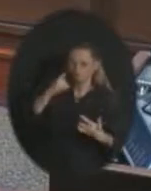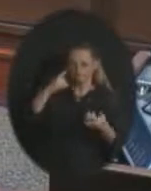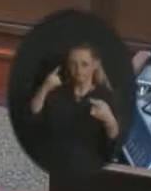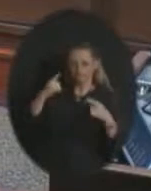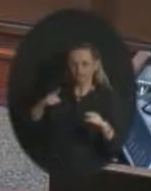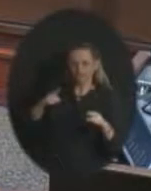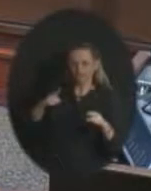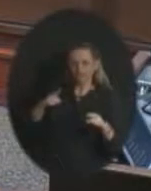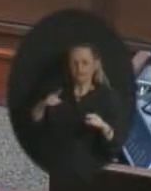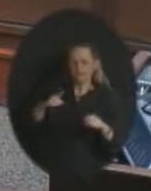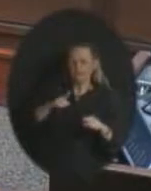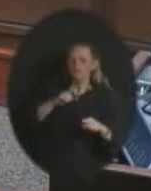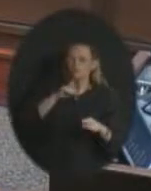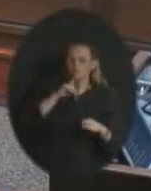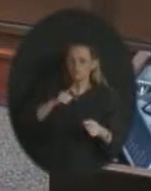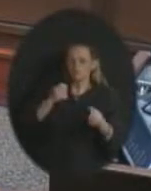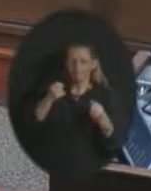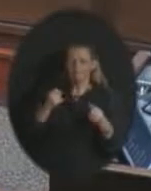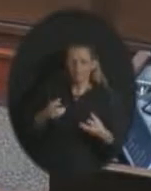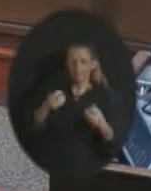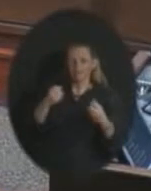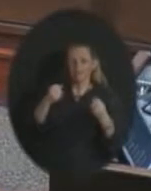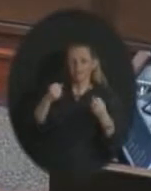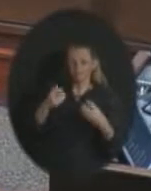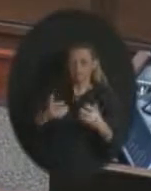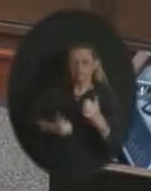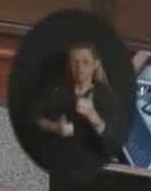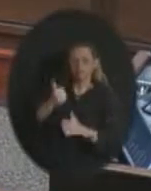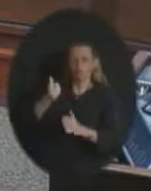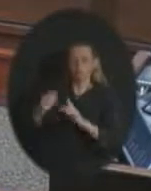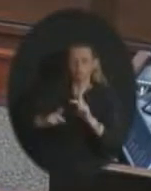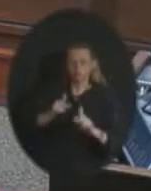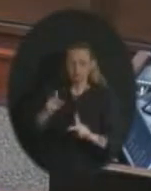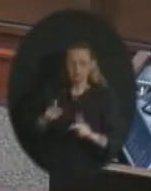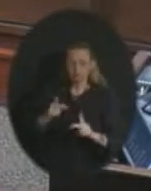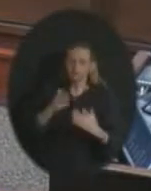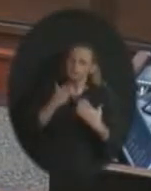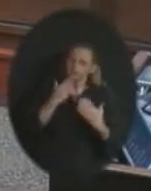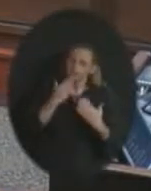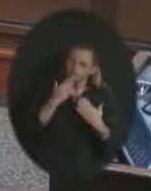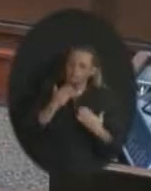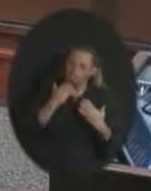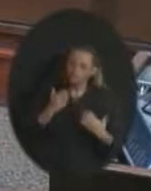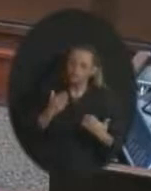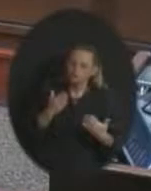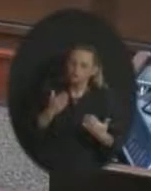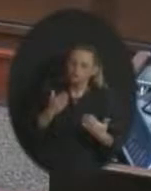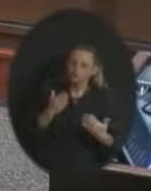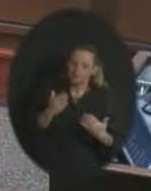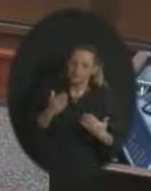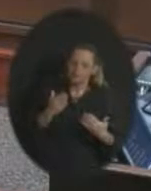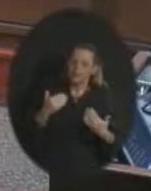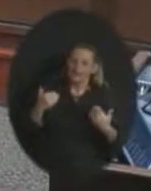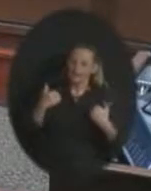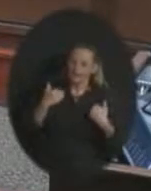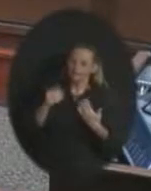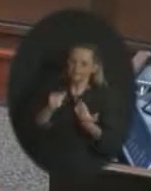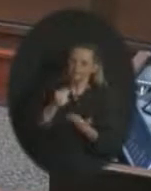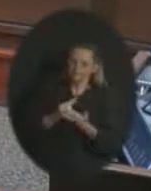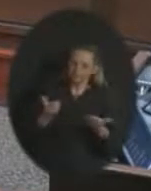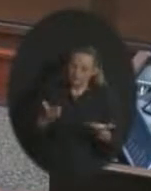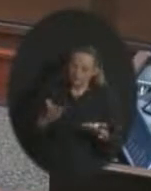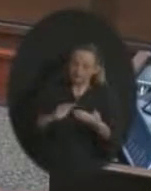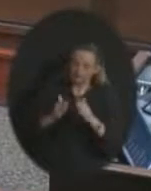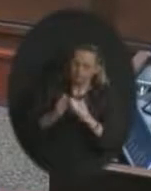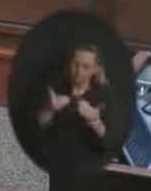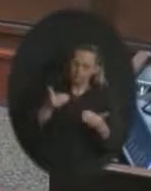away, many of the biggest majority of our parents appreciate being in the community, close to home,